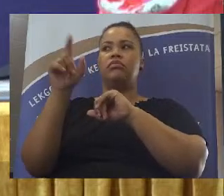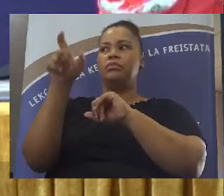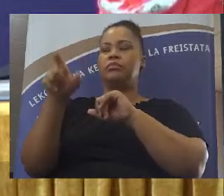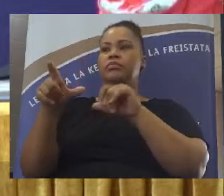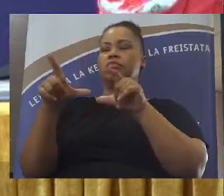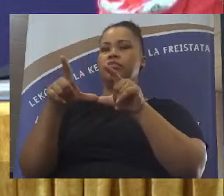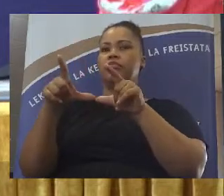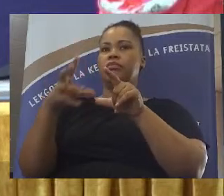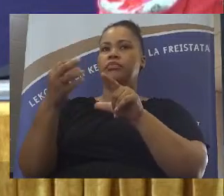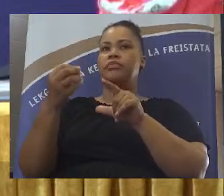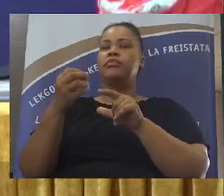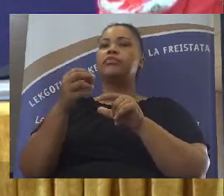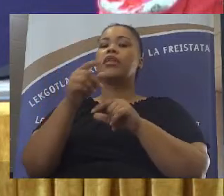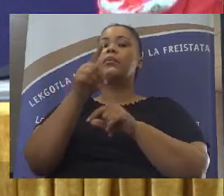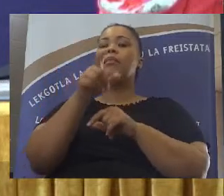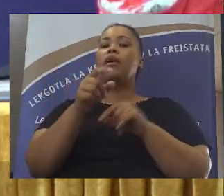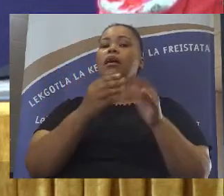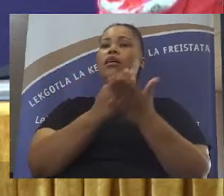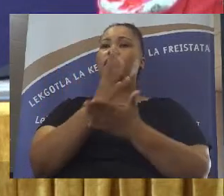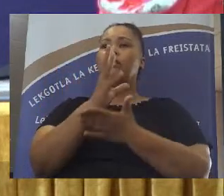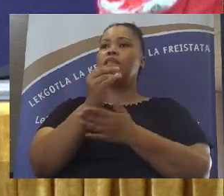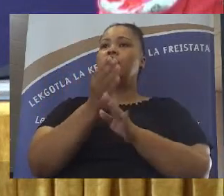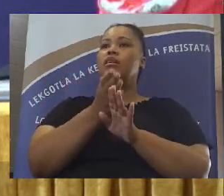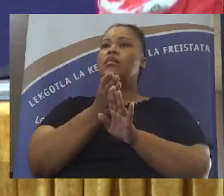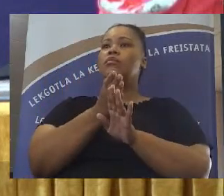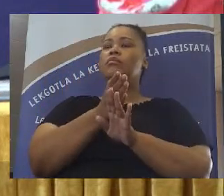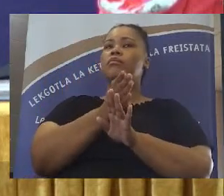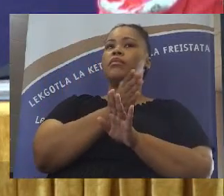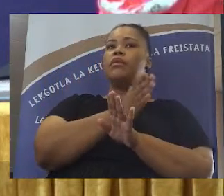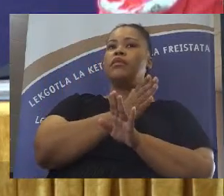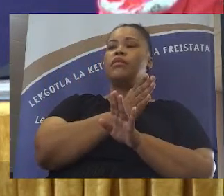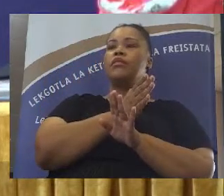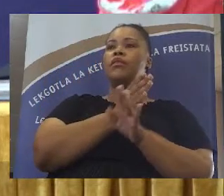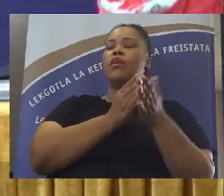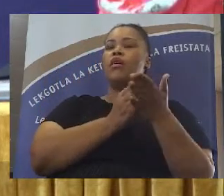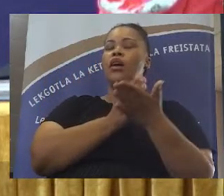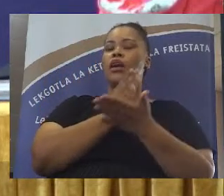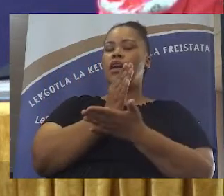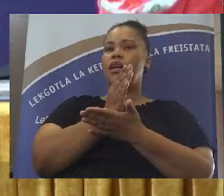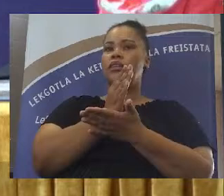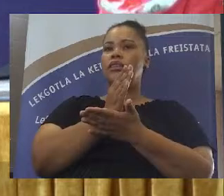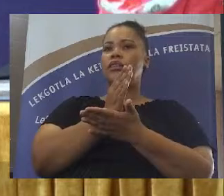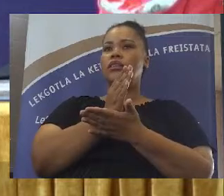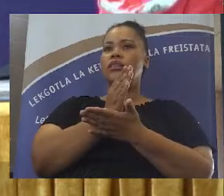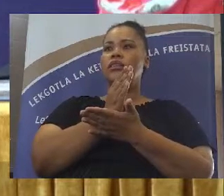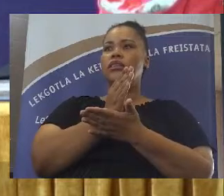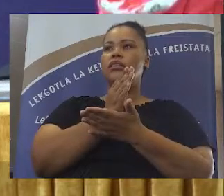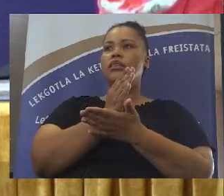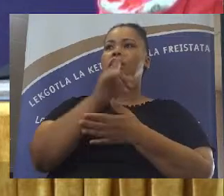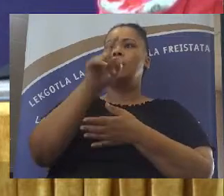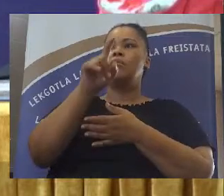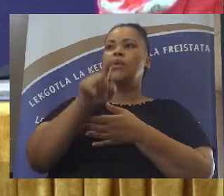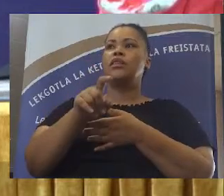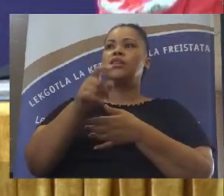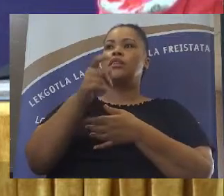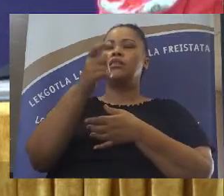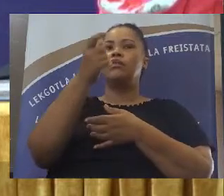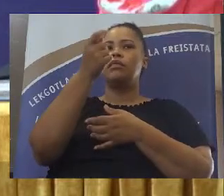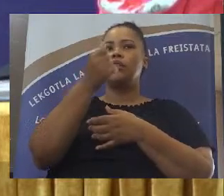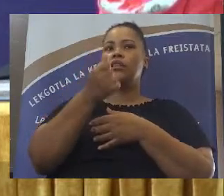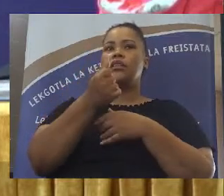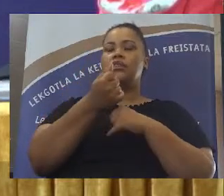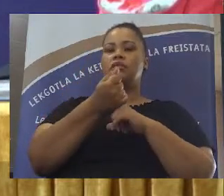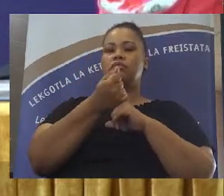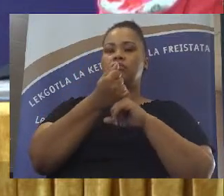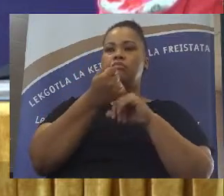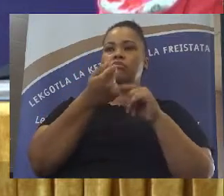in terms of this act must, before notarial execution of the right, provide for a financial guarantee to be determined